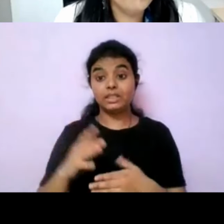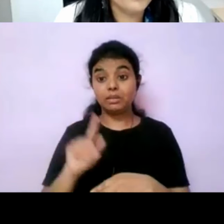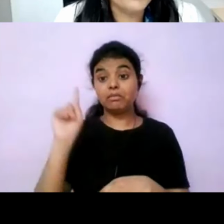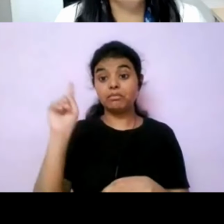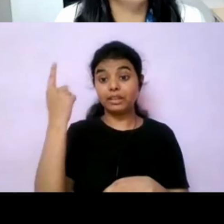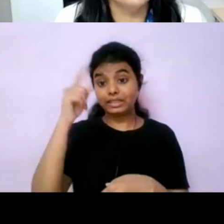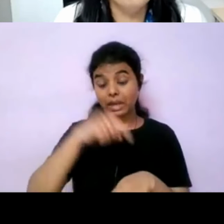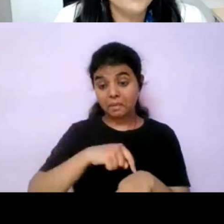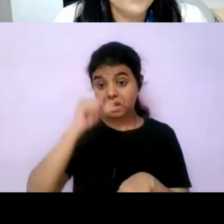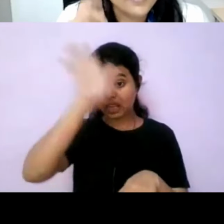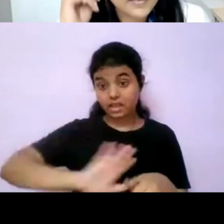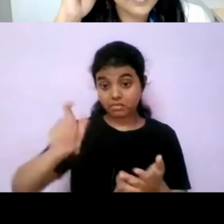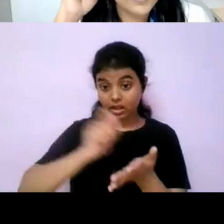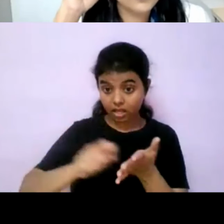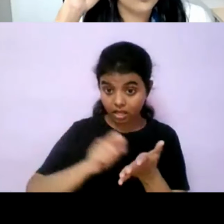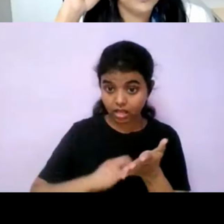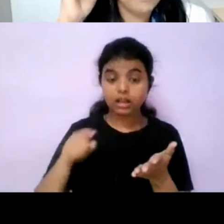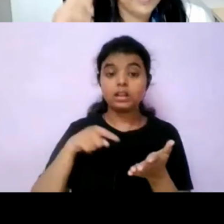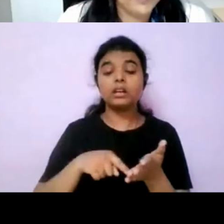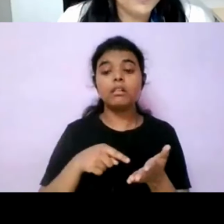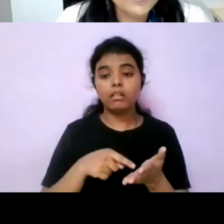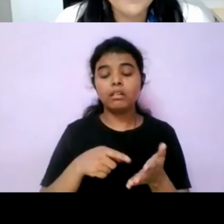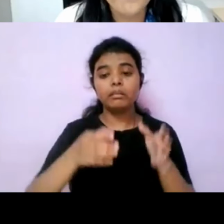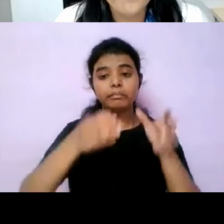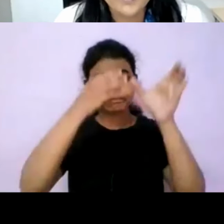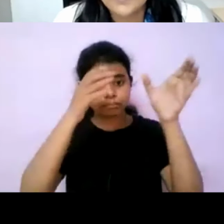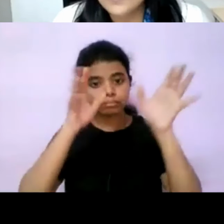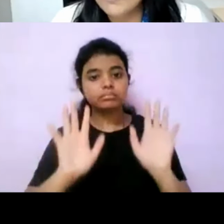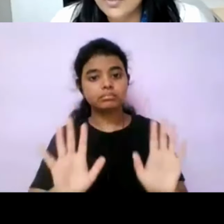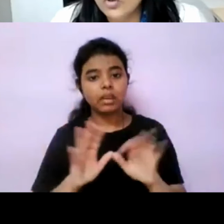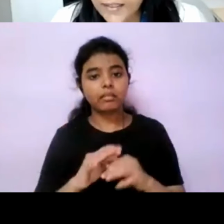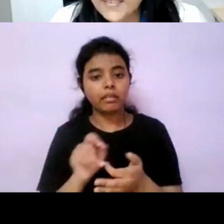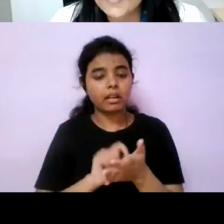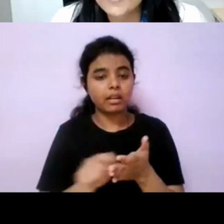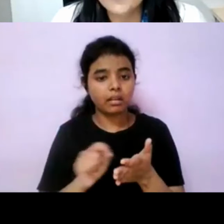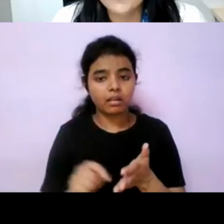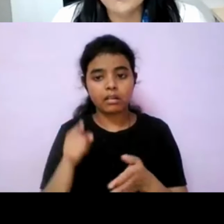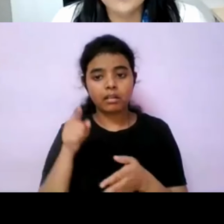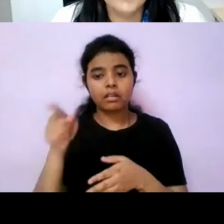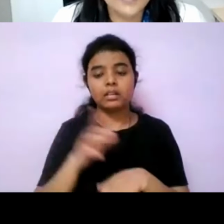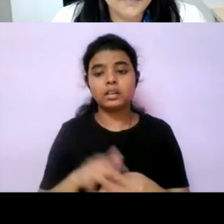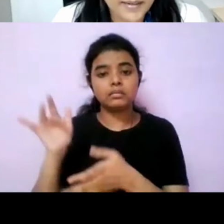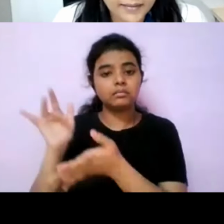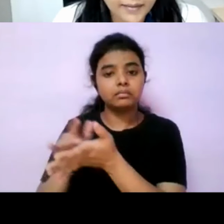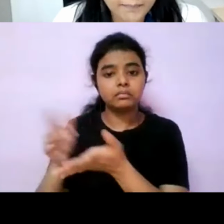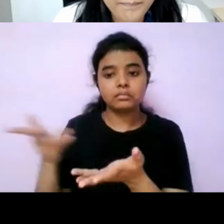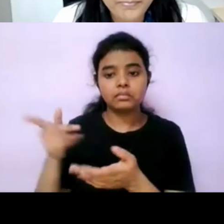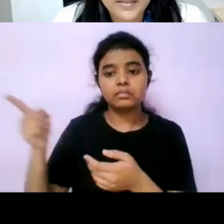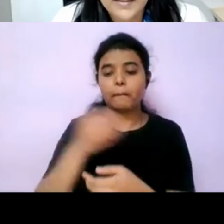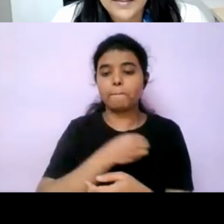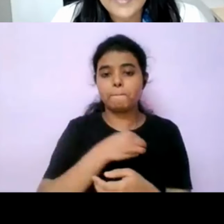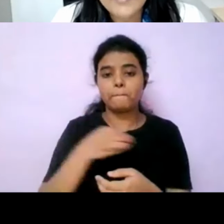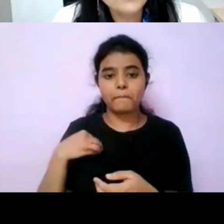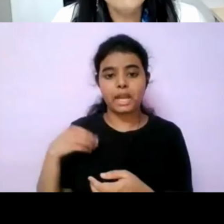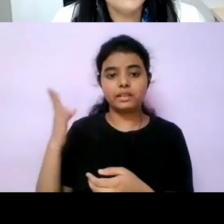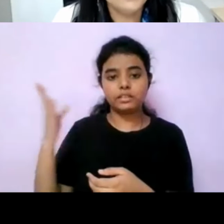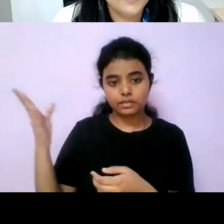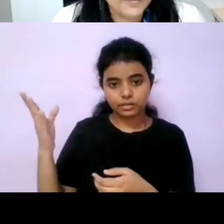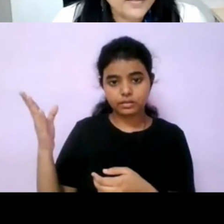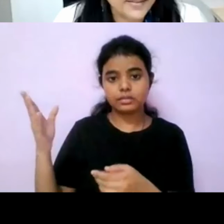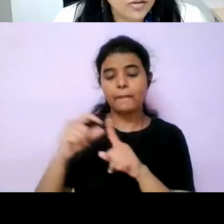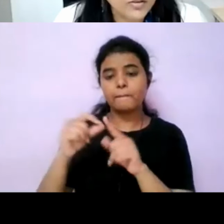typically comprised empirical studies on impairment that were located in the medical paradigm and written